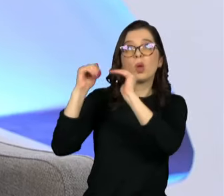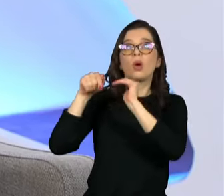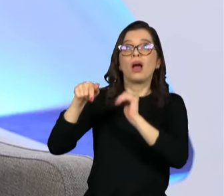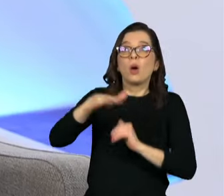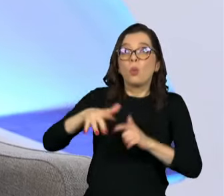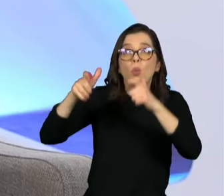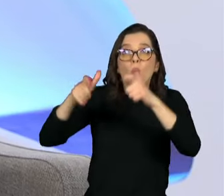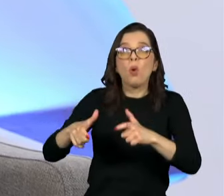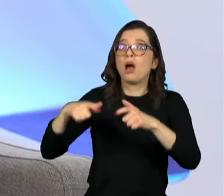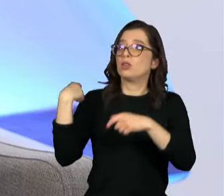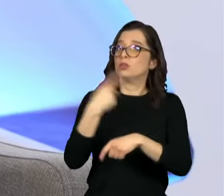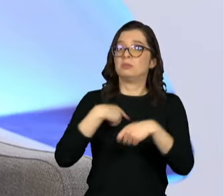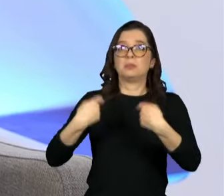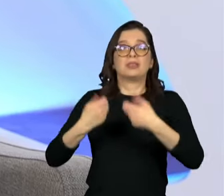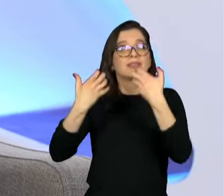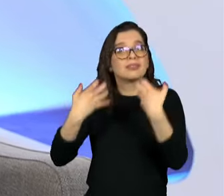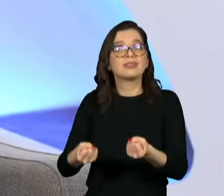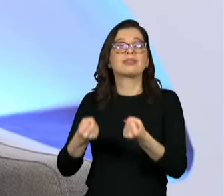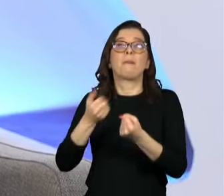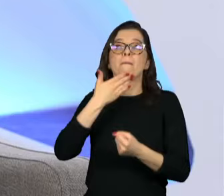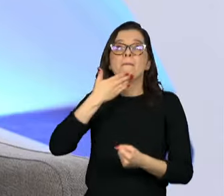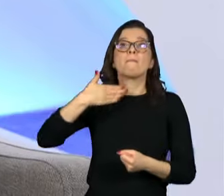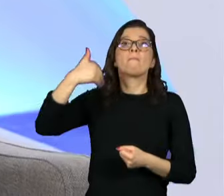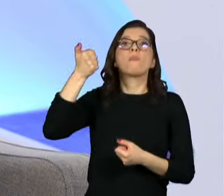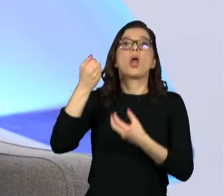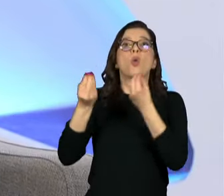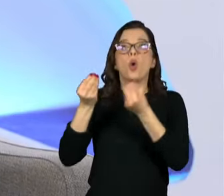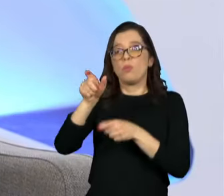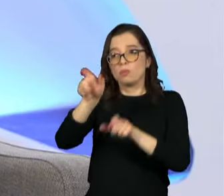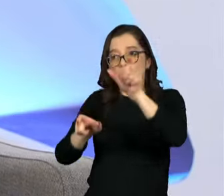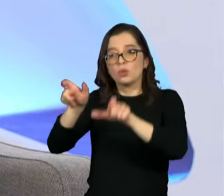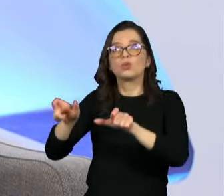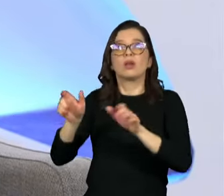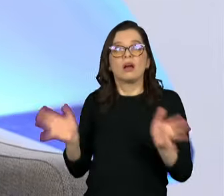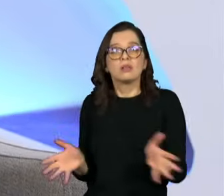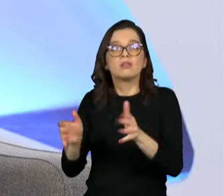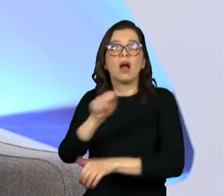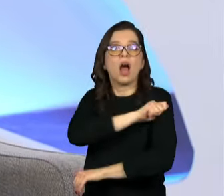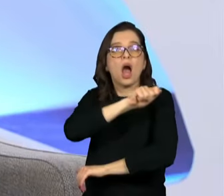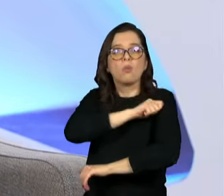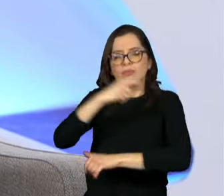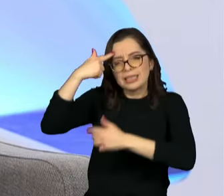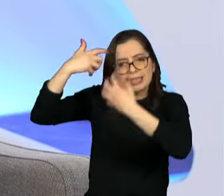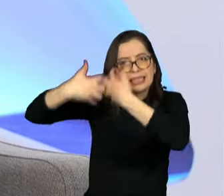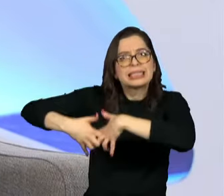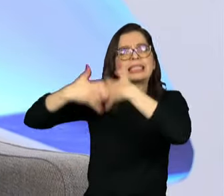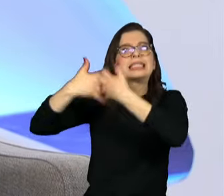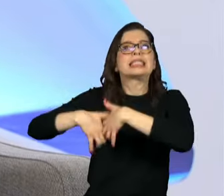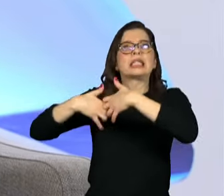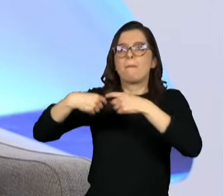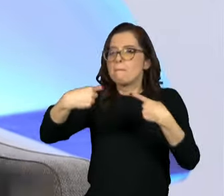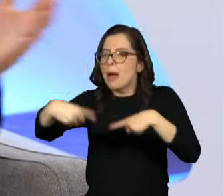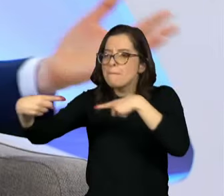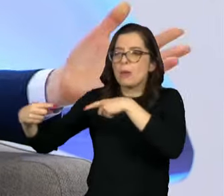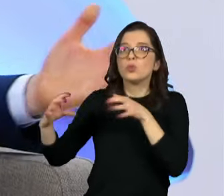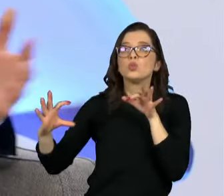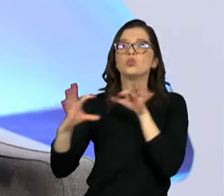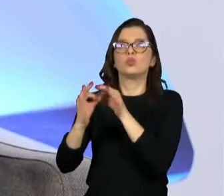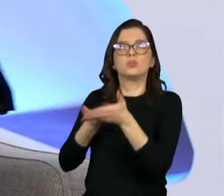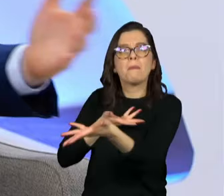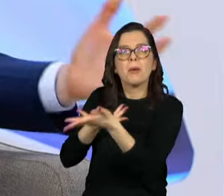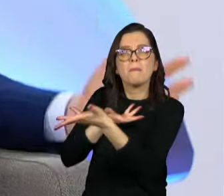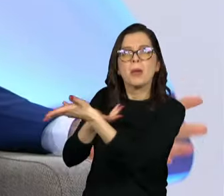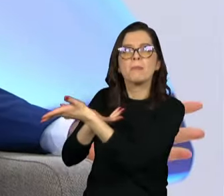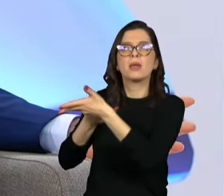need to do a better job of enabling students to reason together and argue together and to